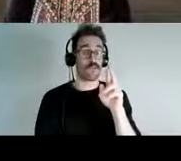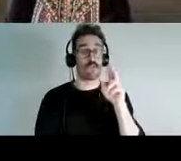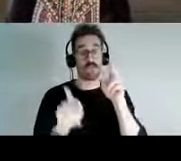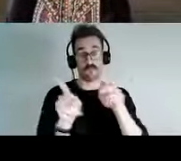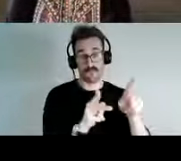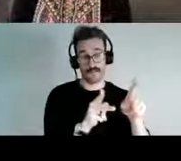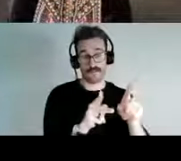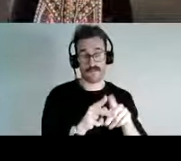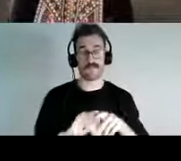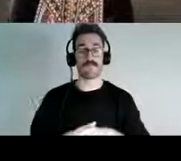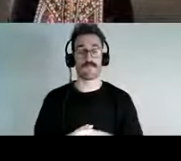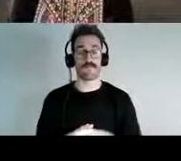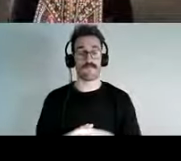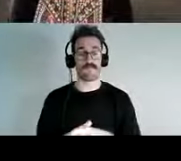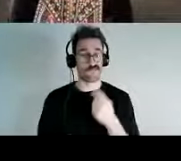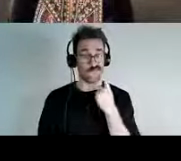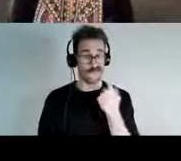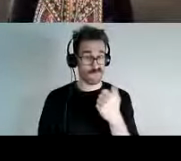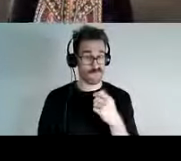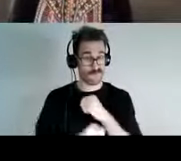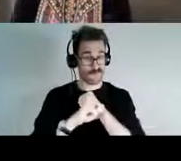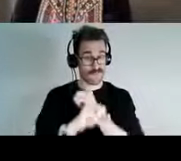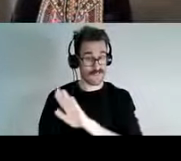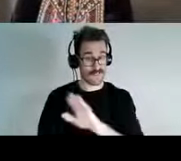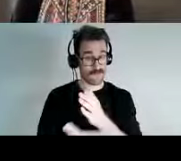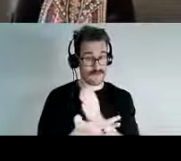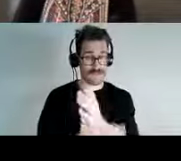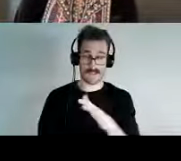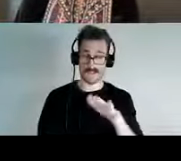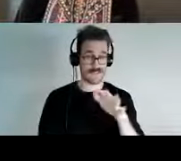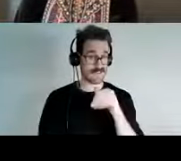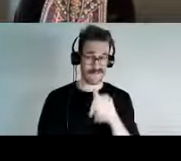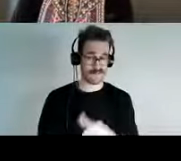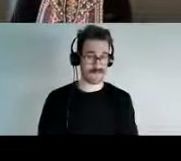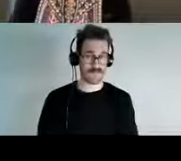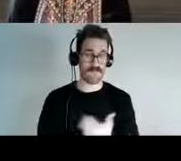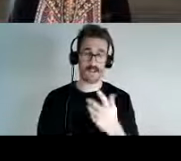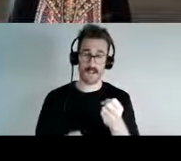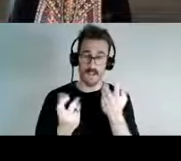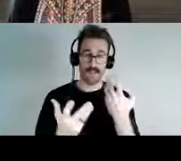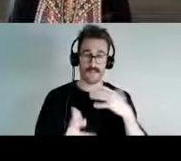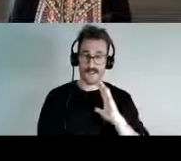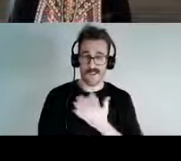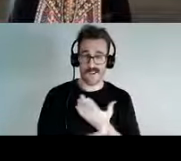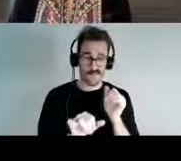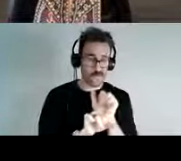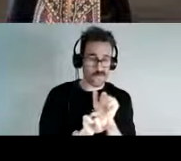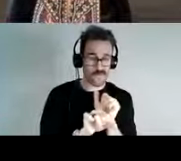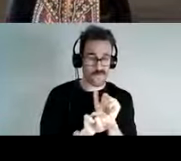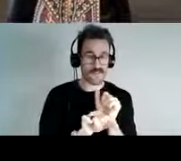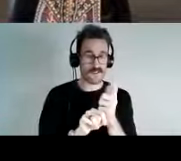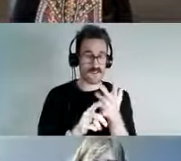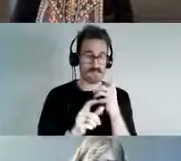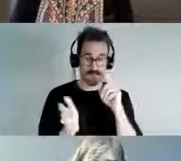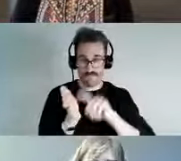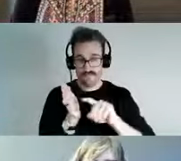our efforts to protect the rights of older people in a convention. Since much of our domestic and international work has focused on the